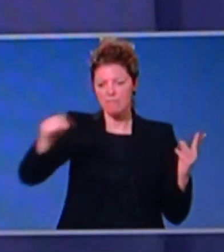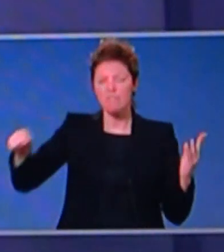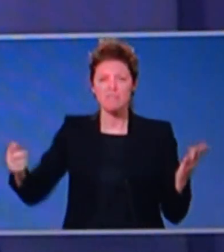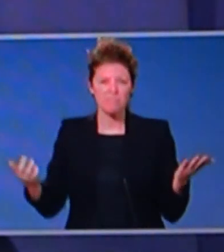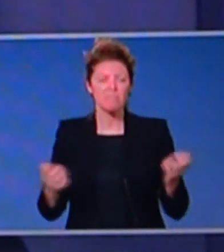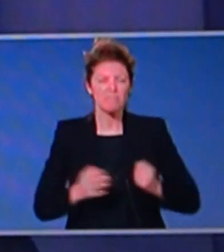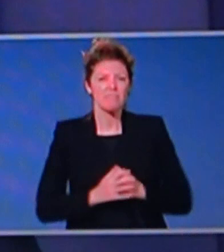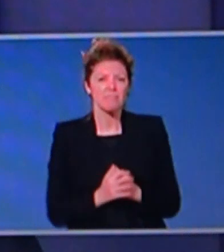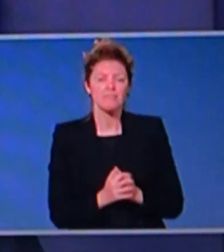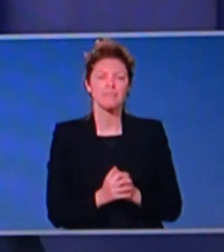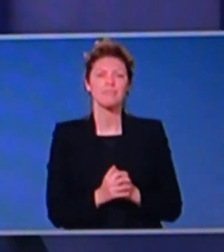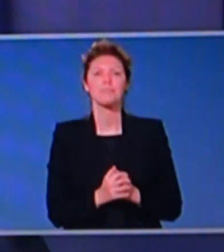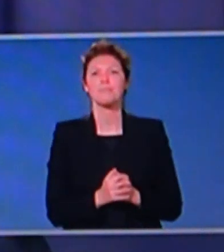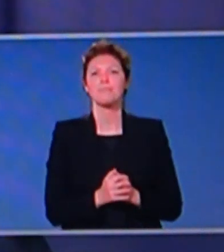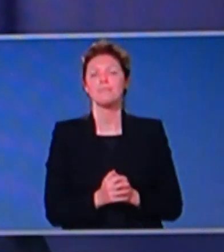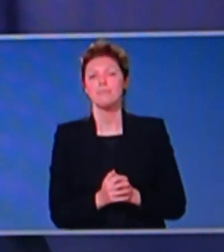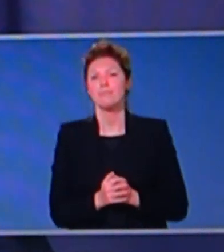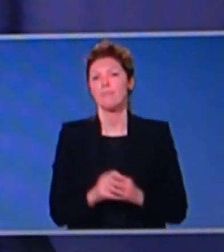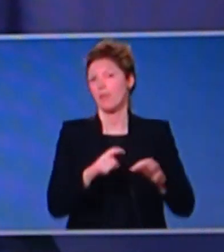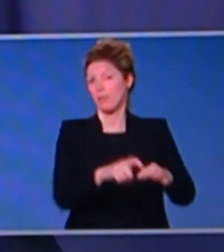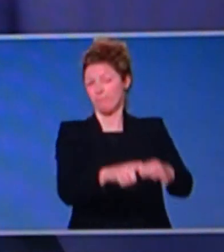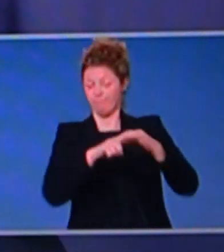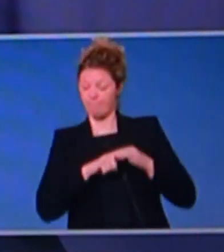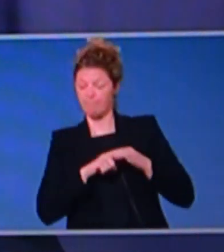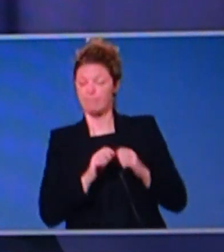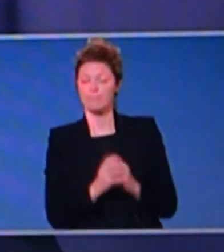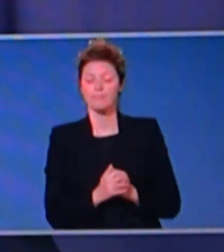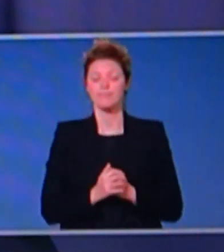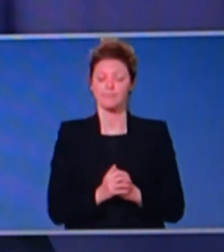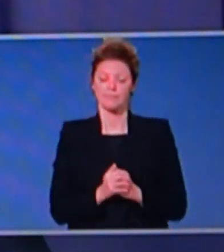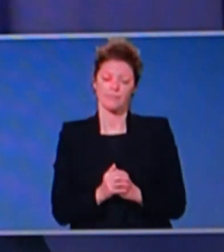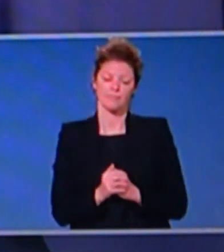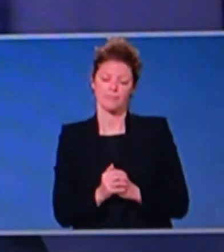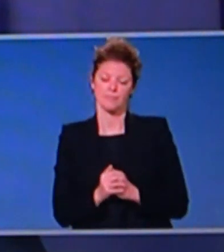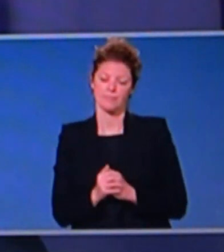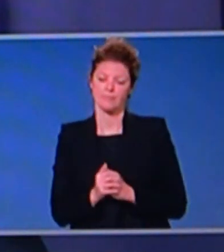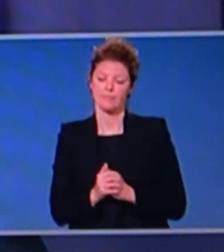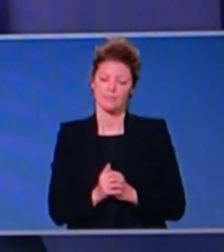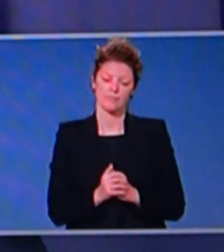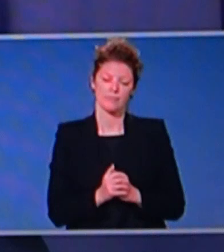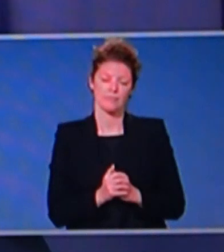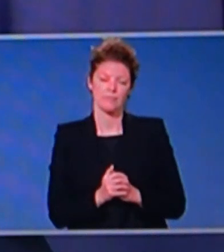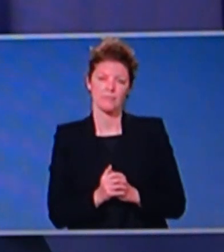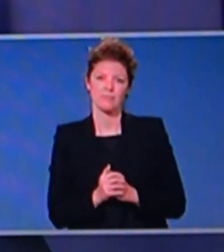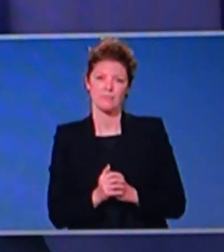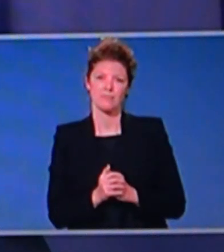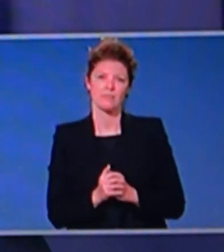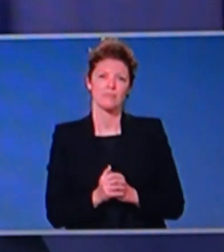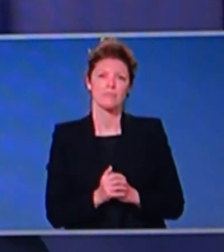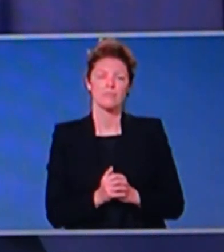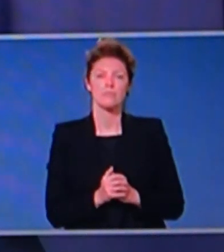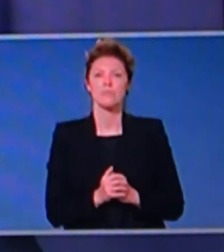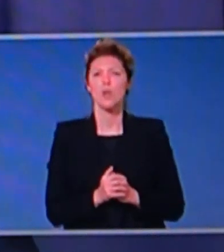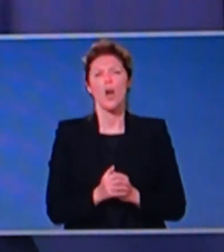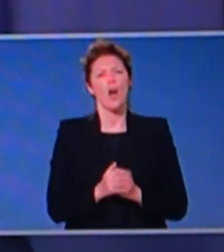As we look to coming out of this crisis, a lot of the debate is turning to our high level of dependency on